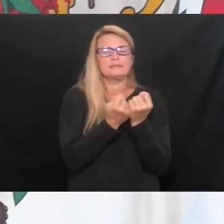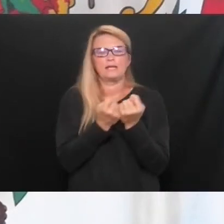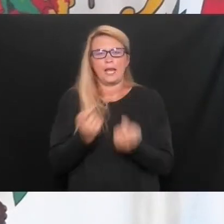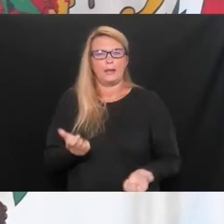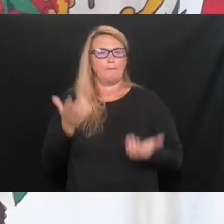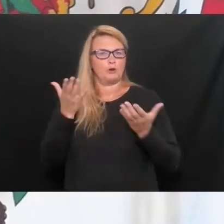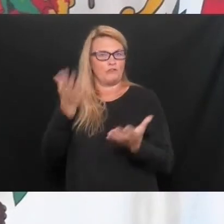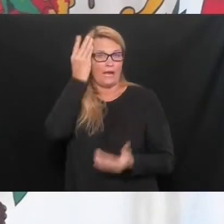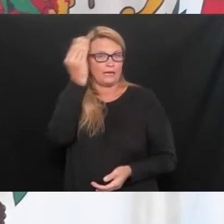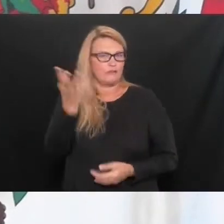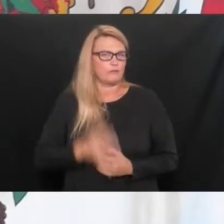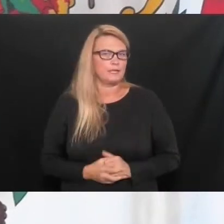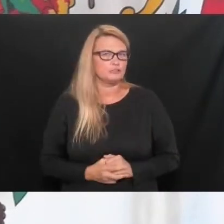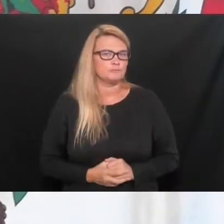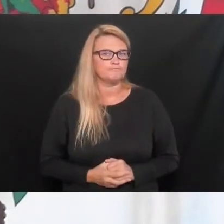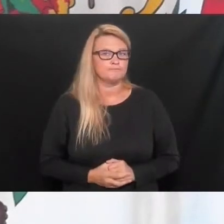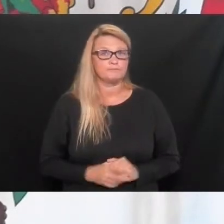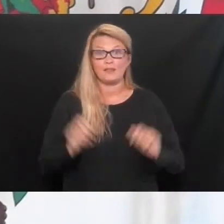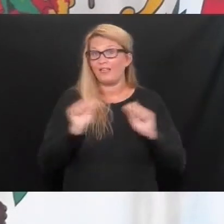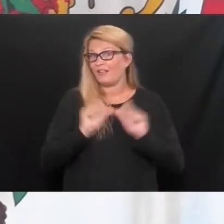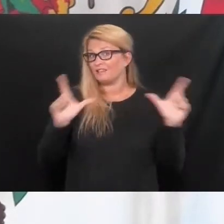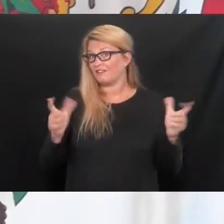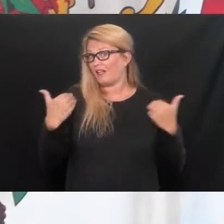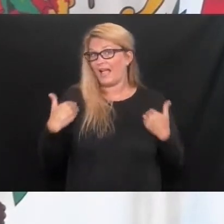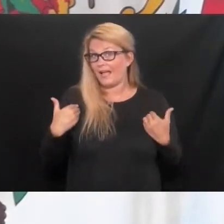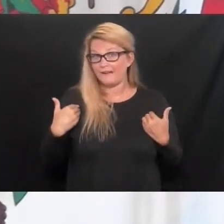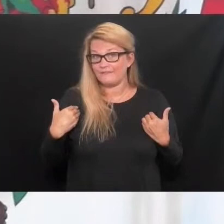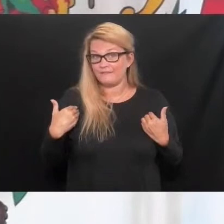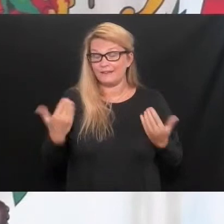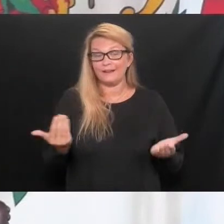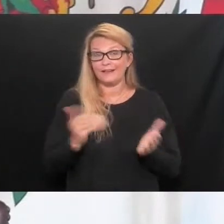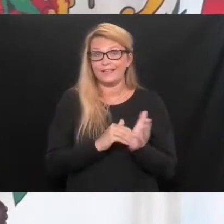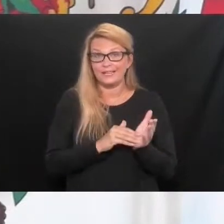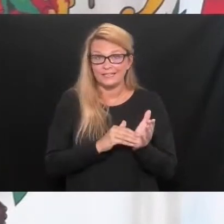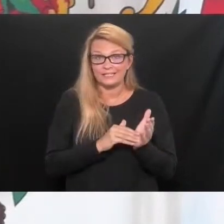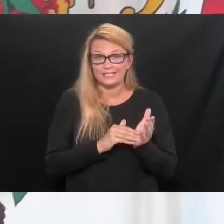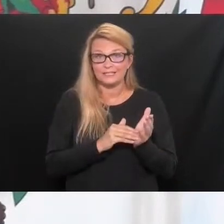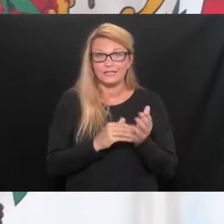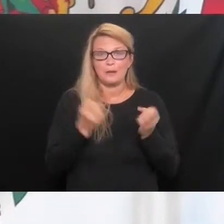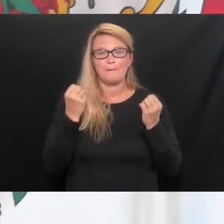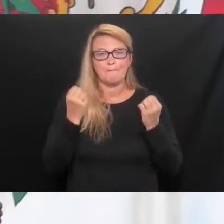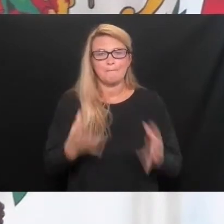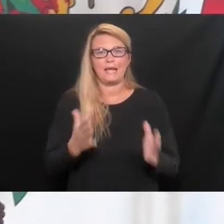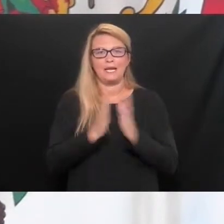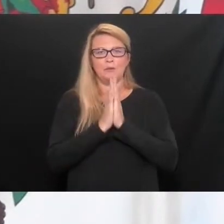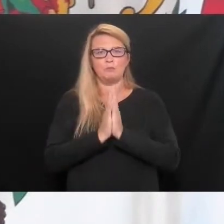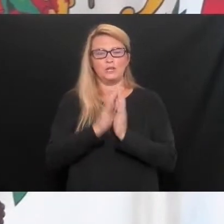provide updates. So that's all I've got. Again, many, many prayers.